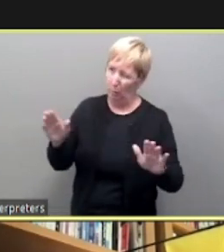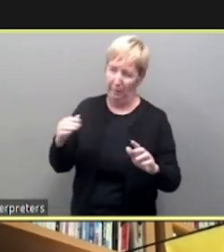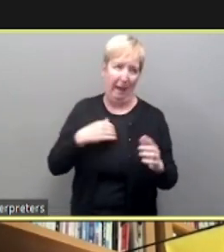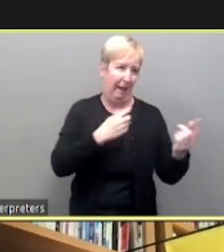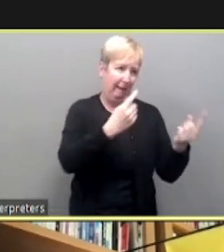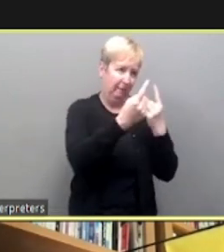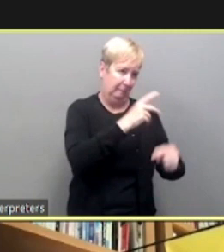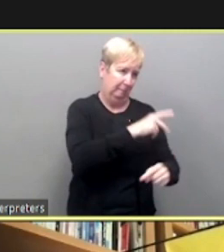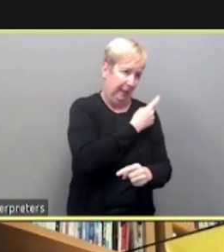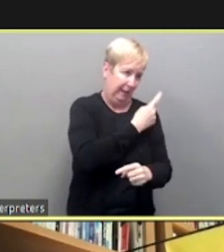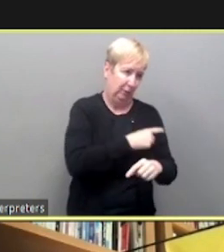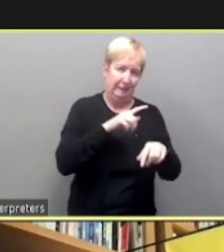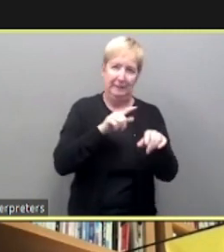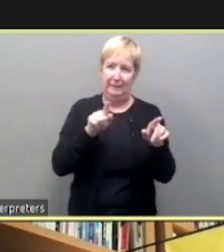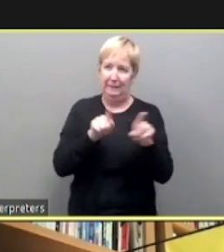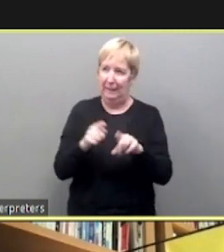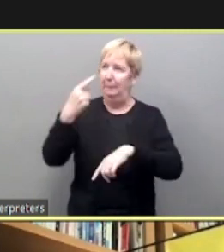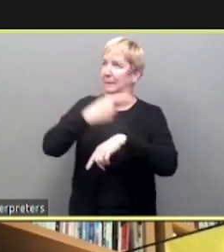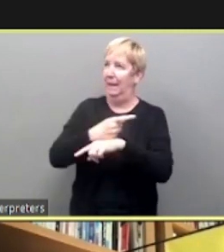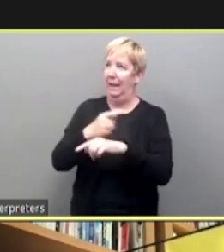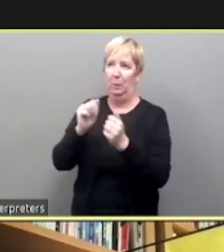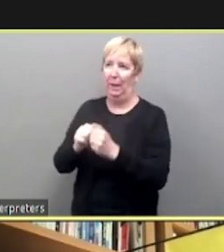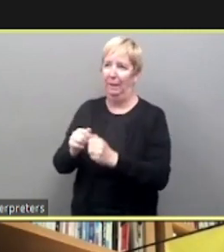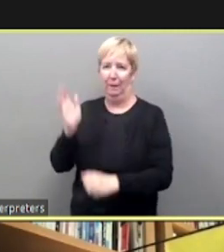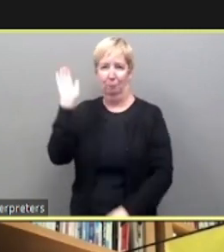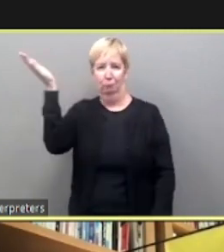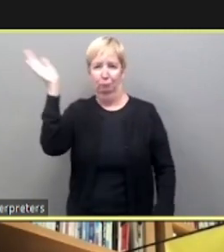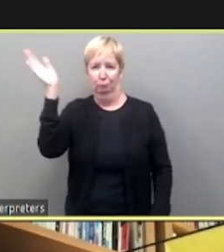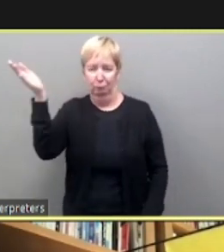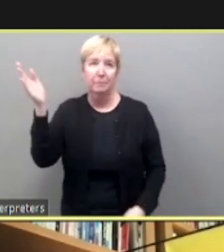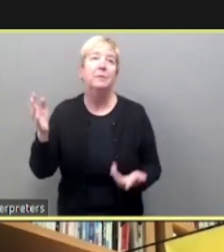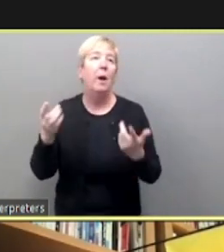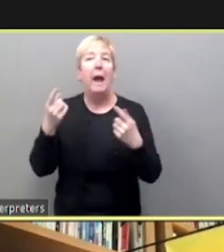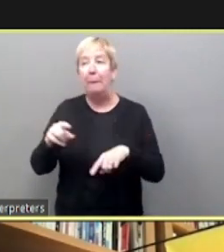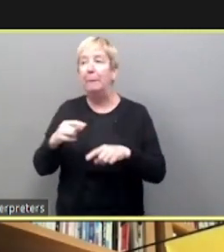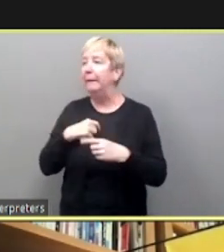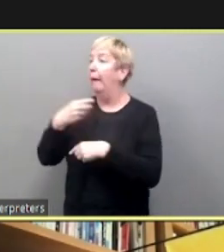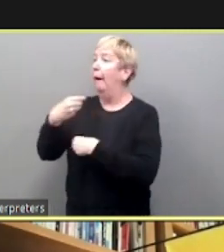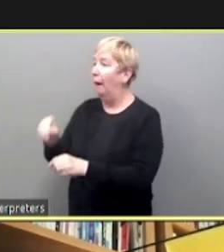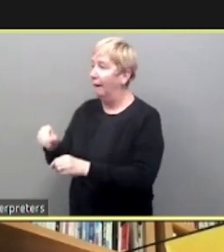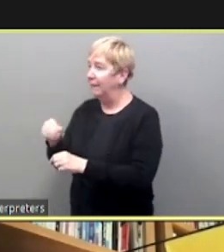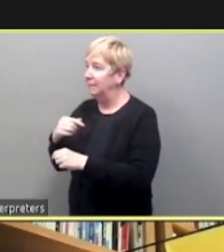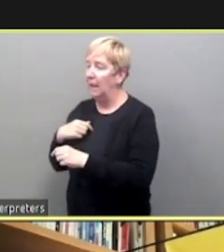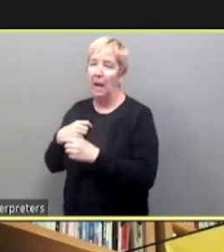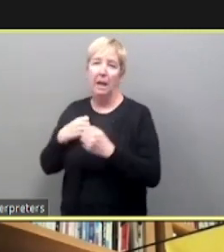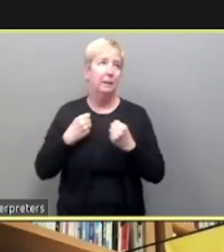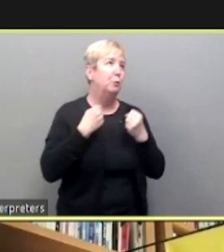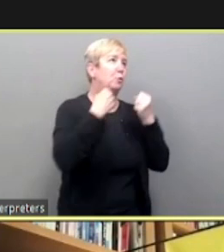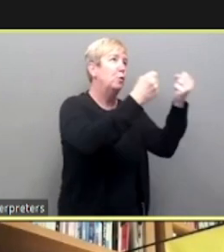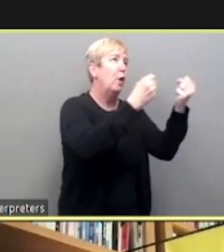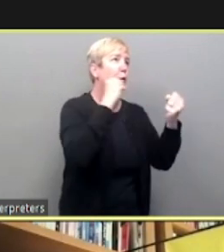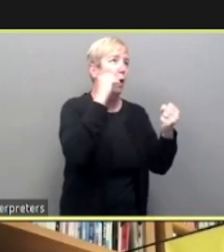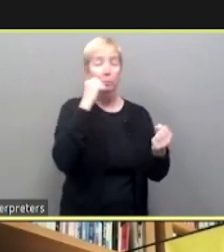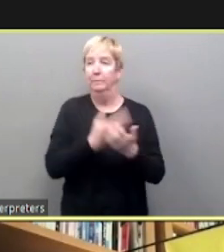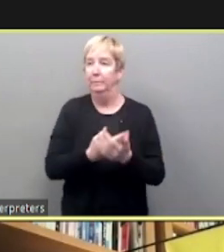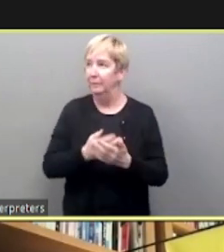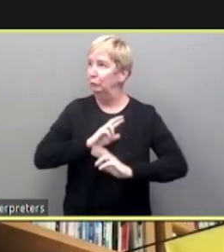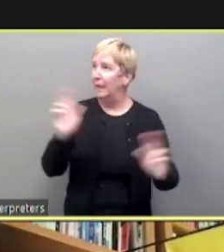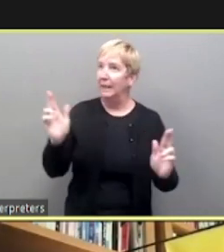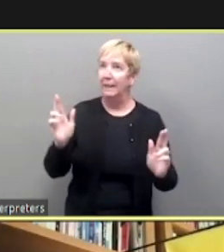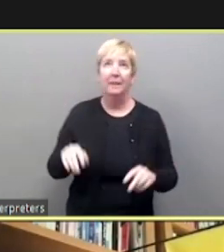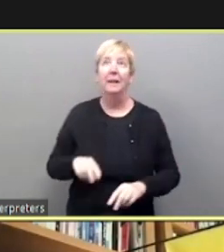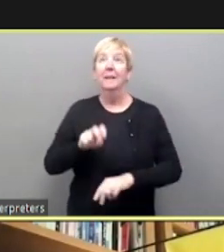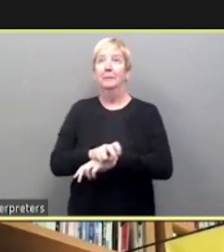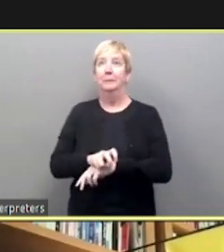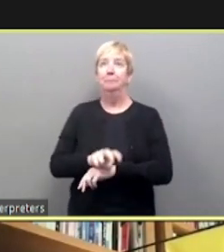our Wi-Fi went out in my office, and I drove back up home here at home in my office to do the